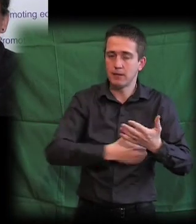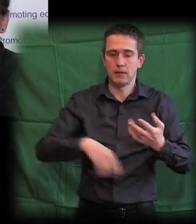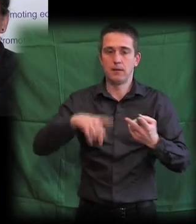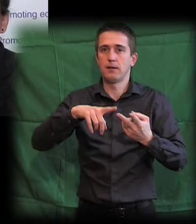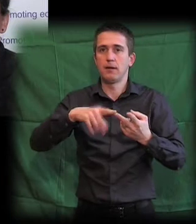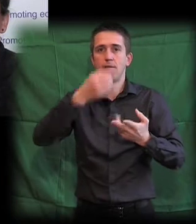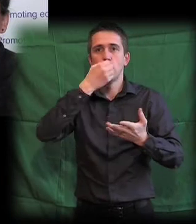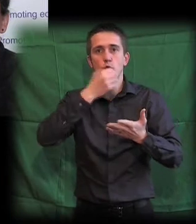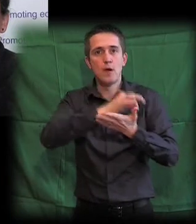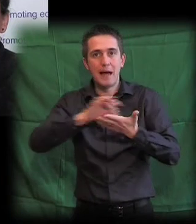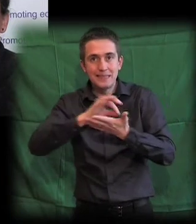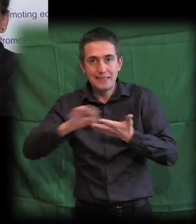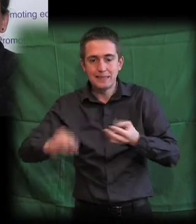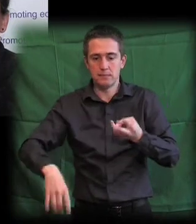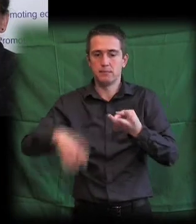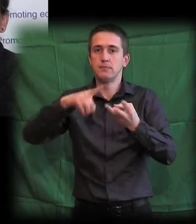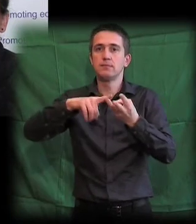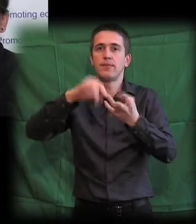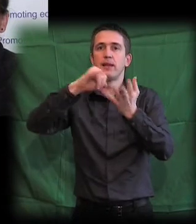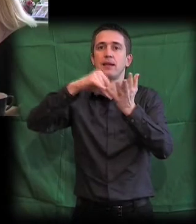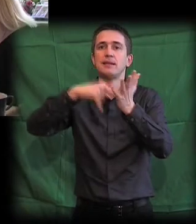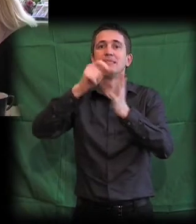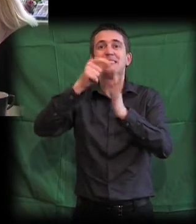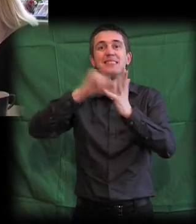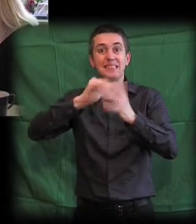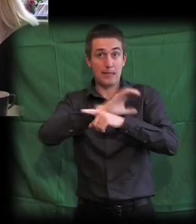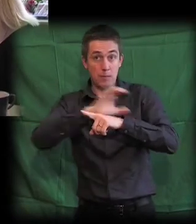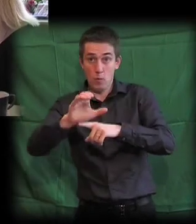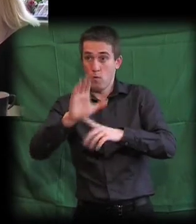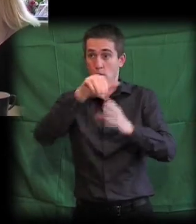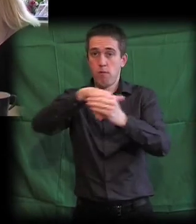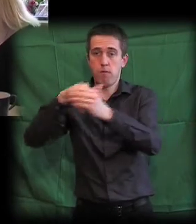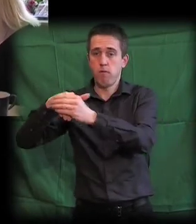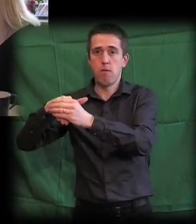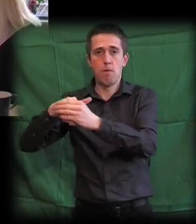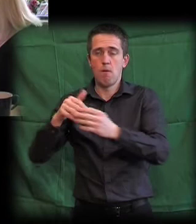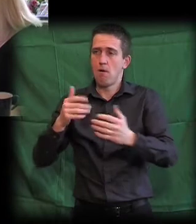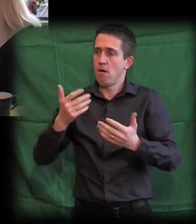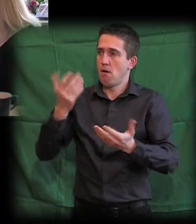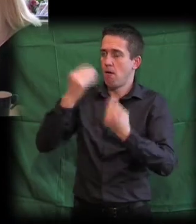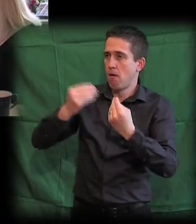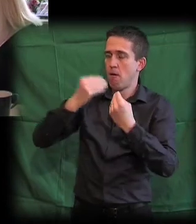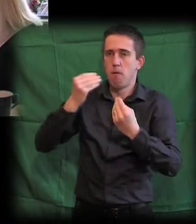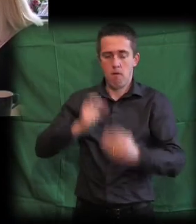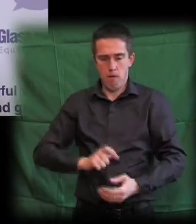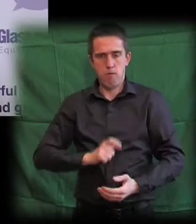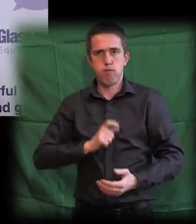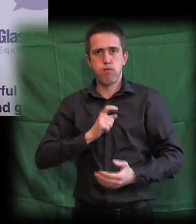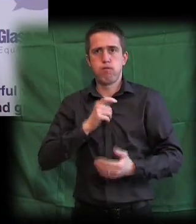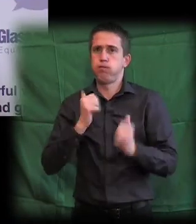and the STEPS course, which was a great course because it helped build my confidence a lot. I went